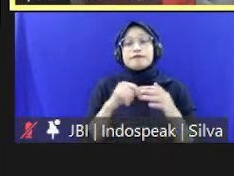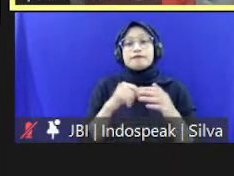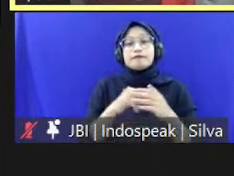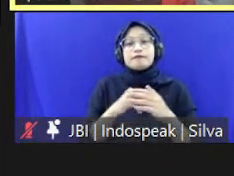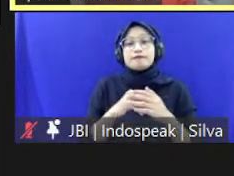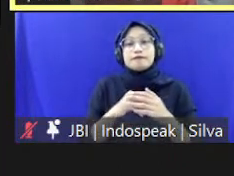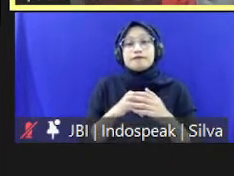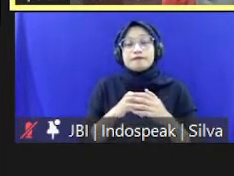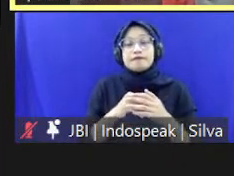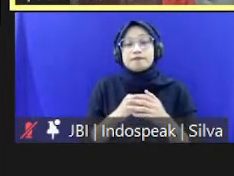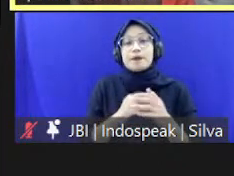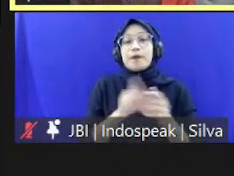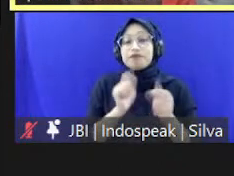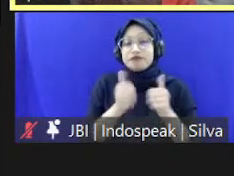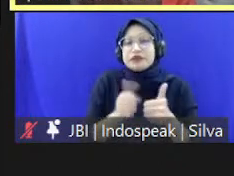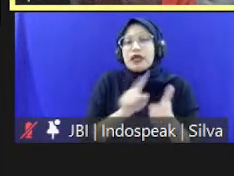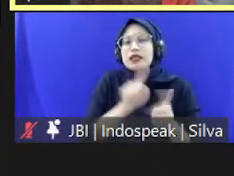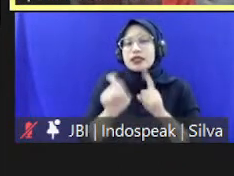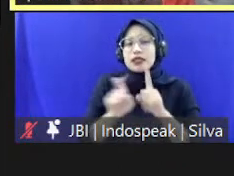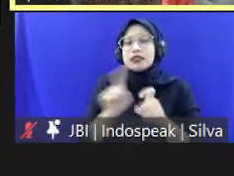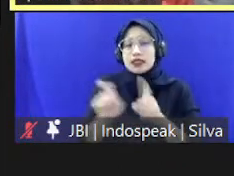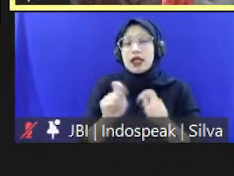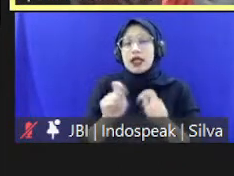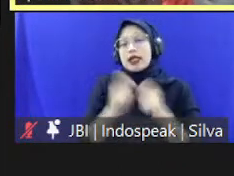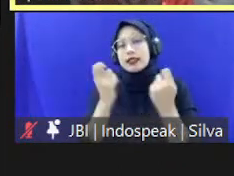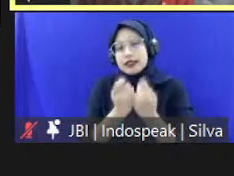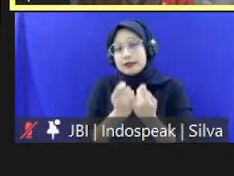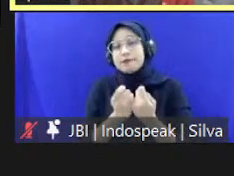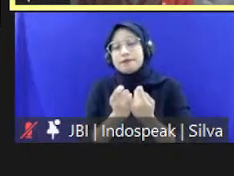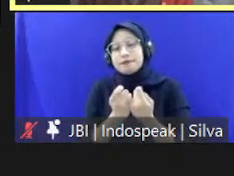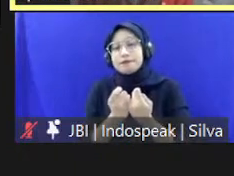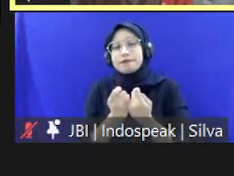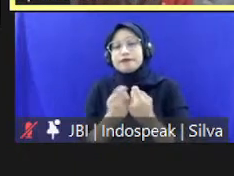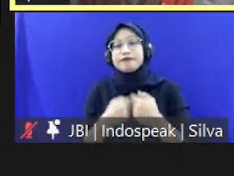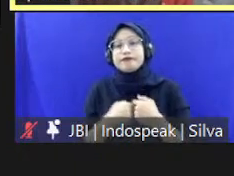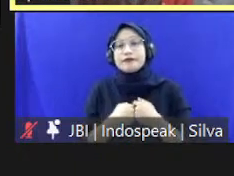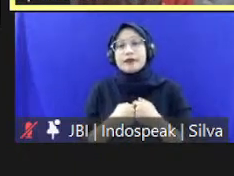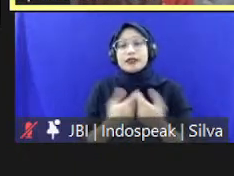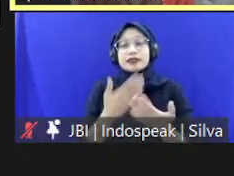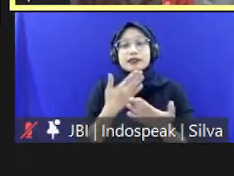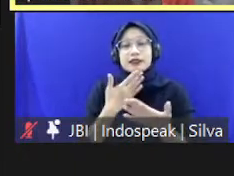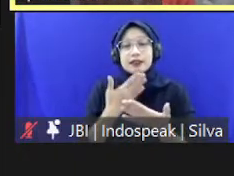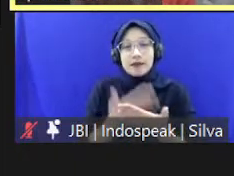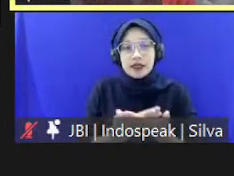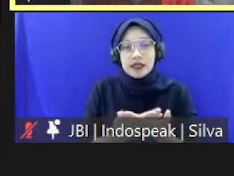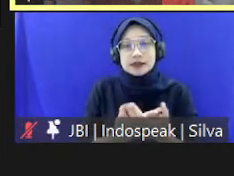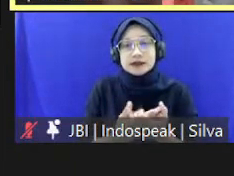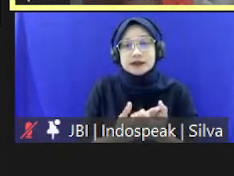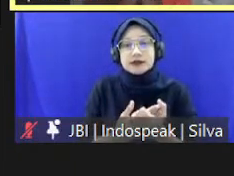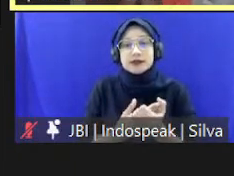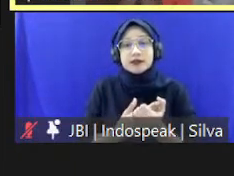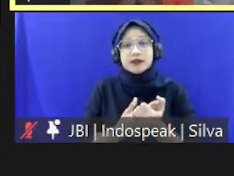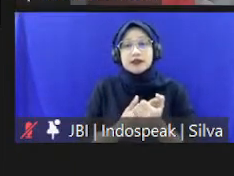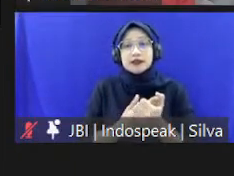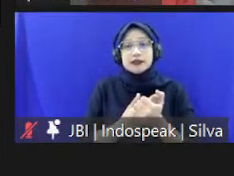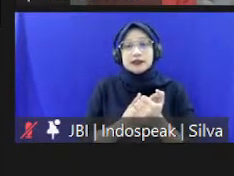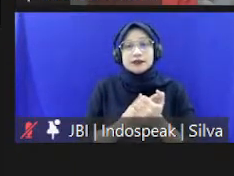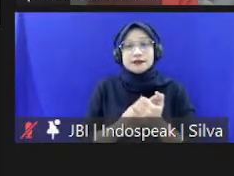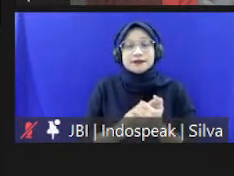address your questions to them as well. And I'm very sorry for being over time. I take it as my privilege for having to get up at 6 o'clock in the morning. Thank